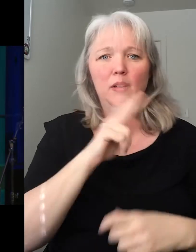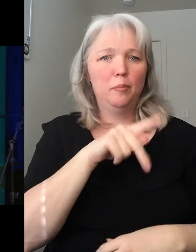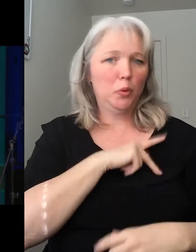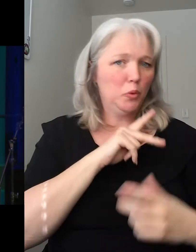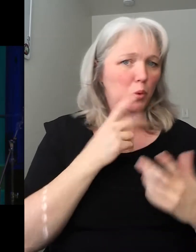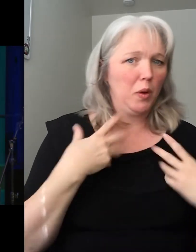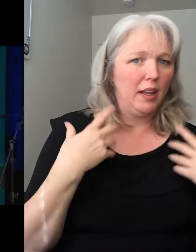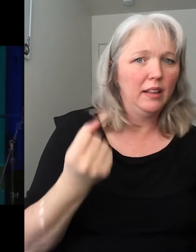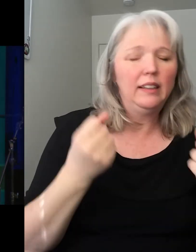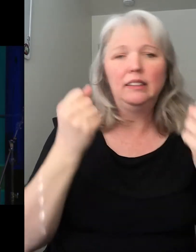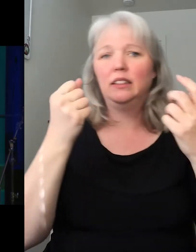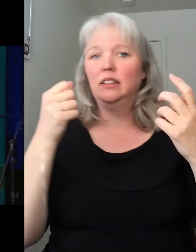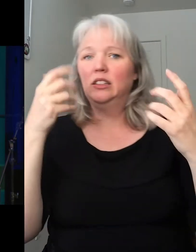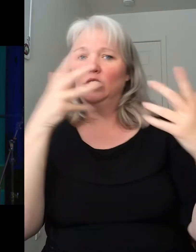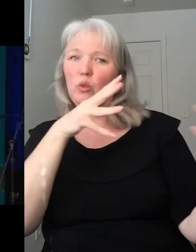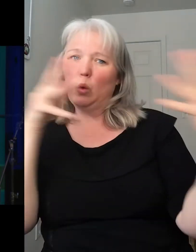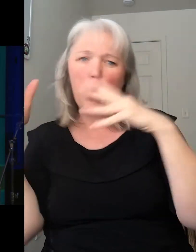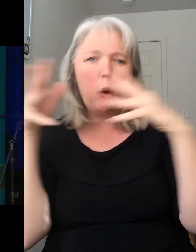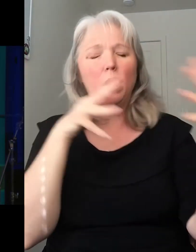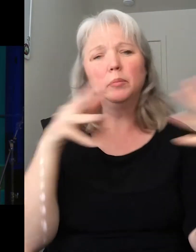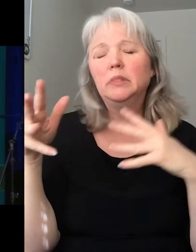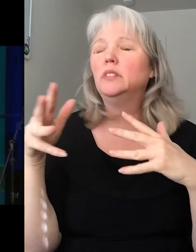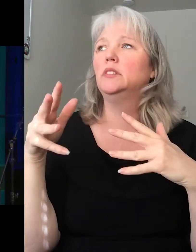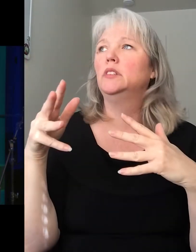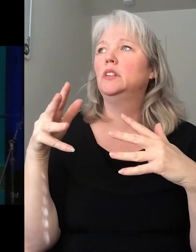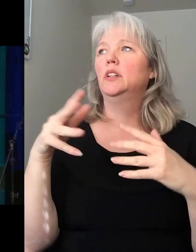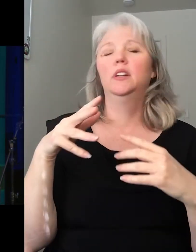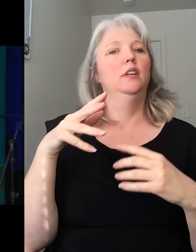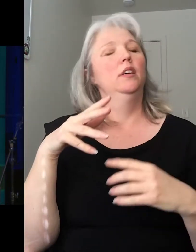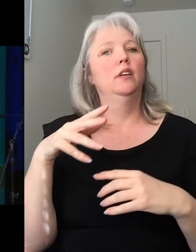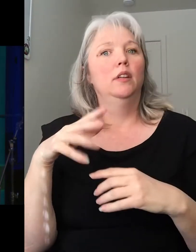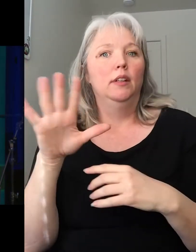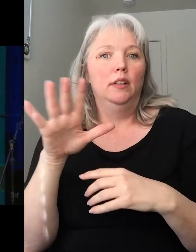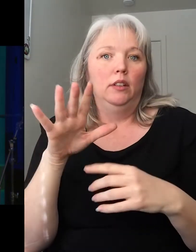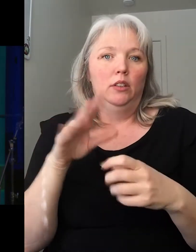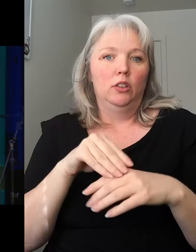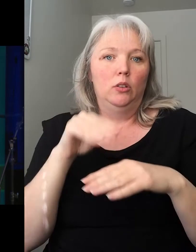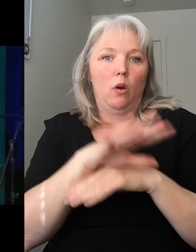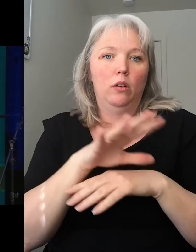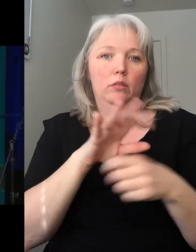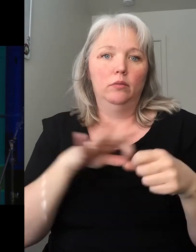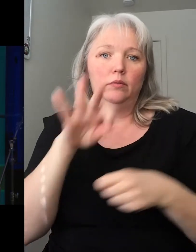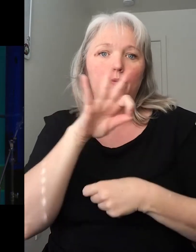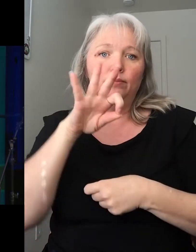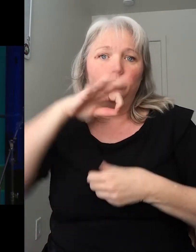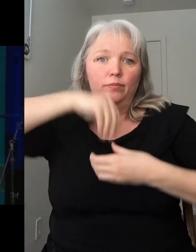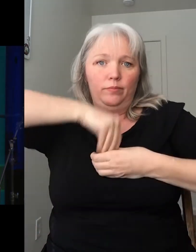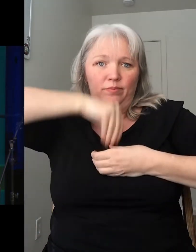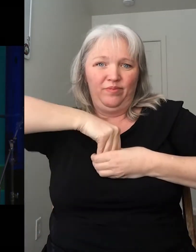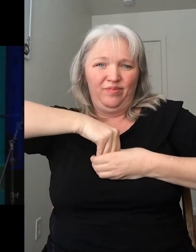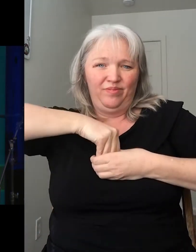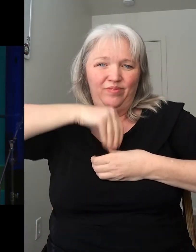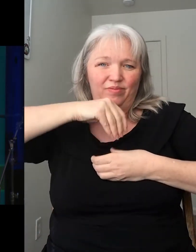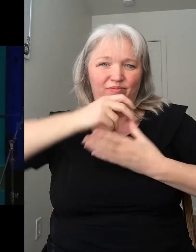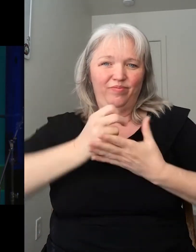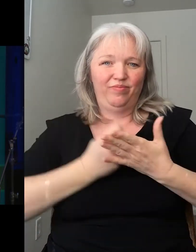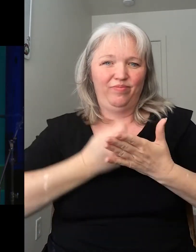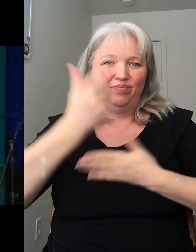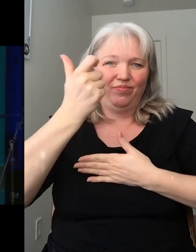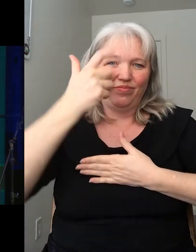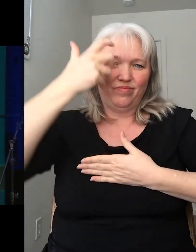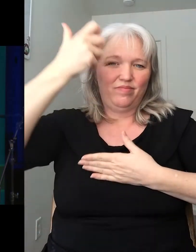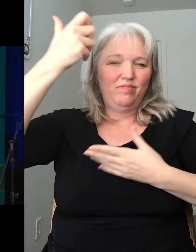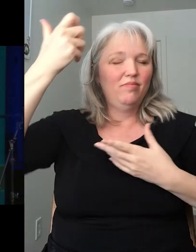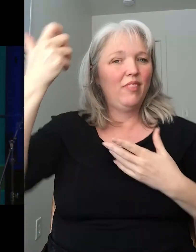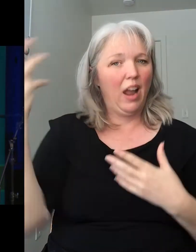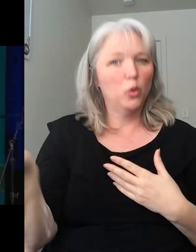Personal healing, storms. His healings caused spiritual forces to be denied in the life of